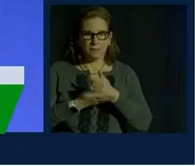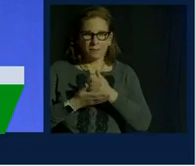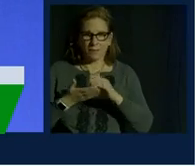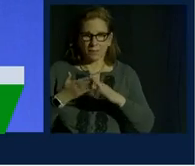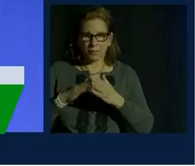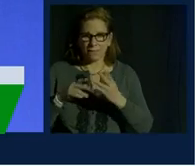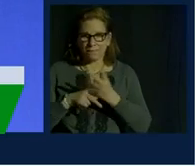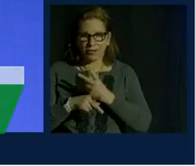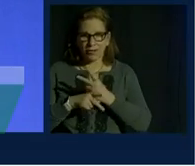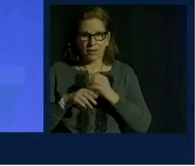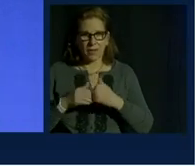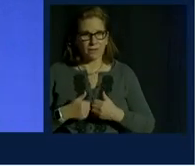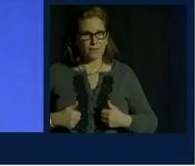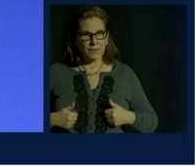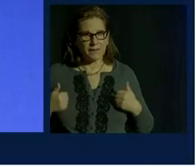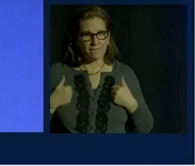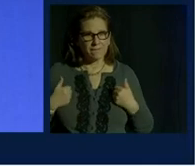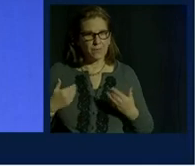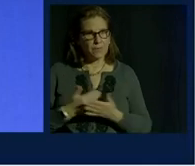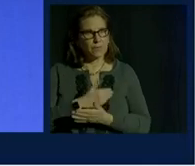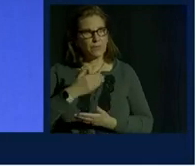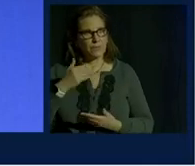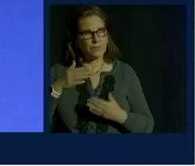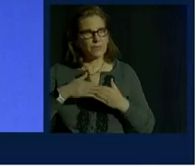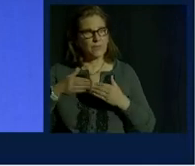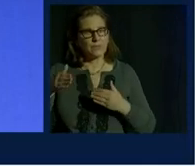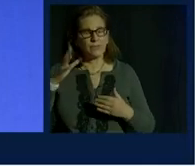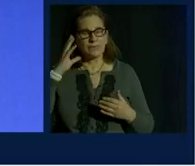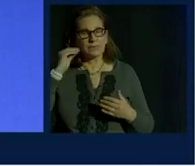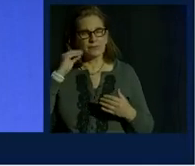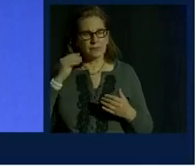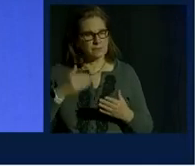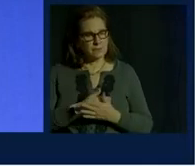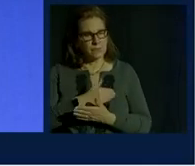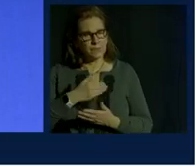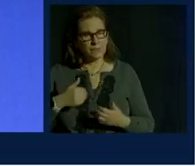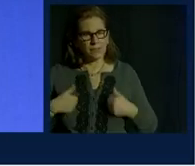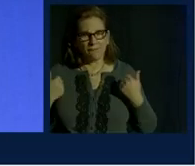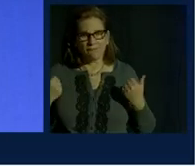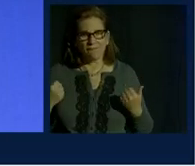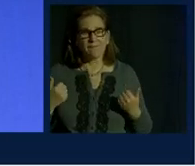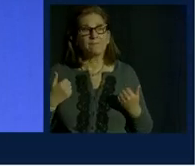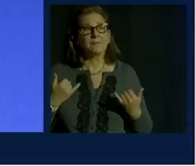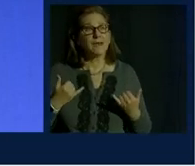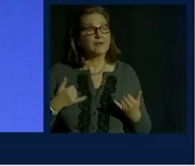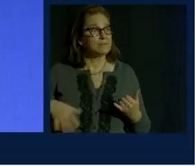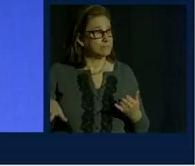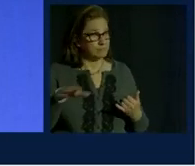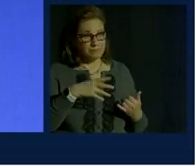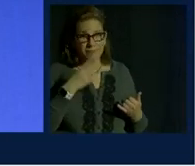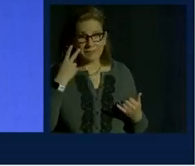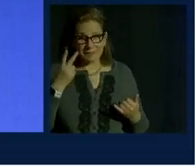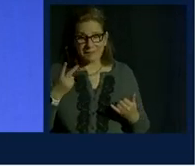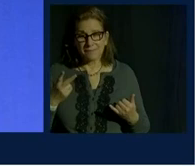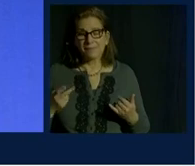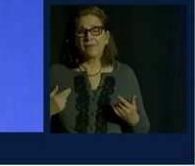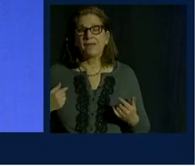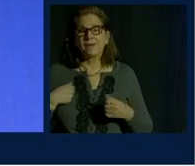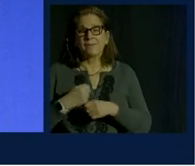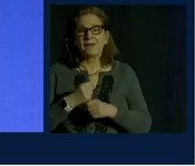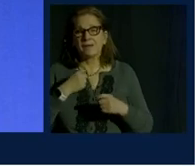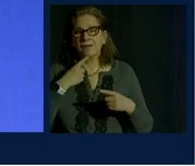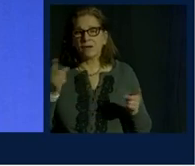times. Today, I'm proud to be with you all here today to announce WeWork's